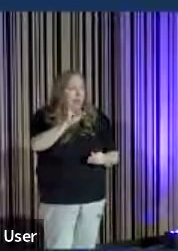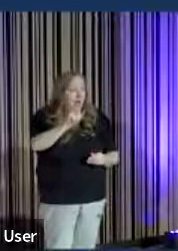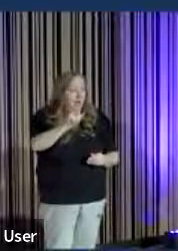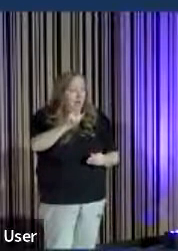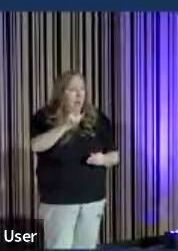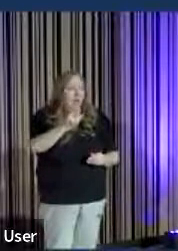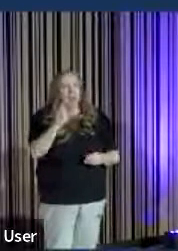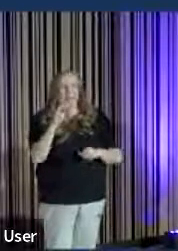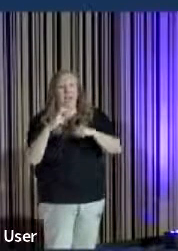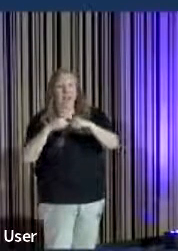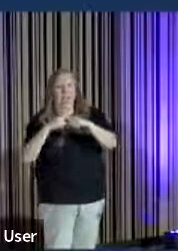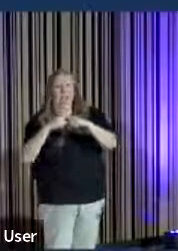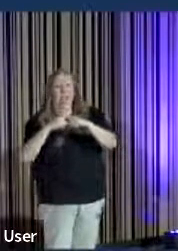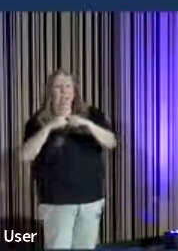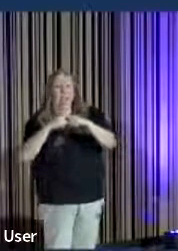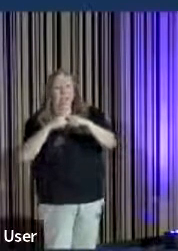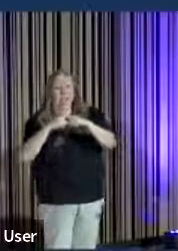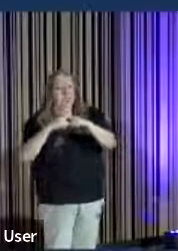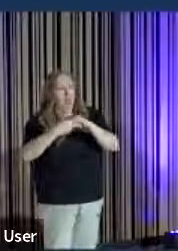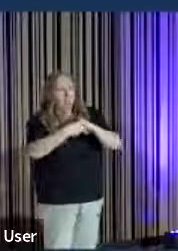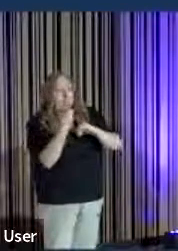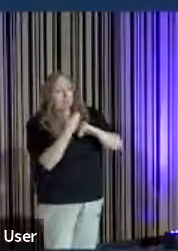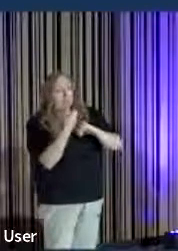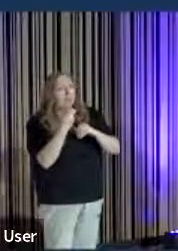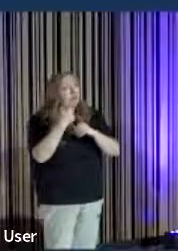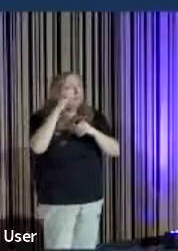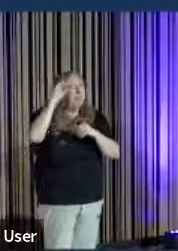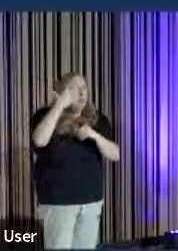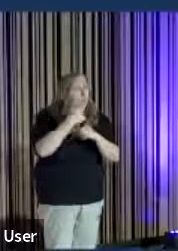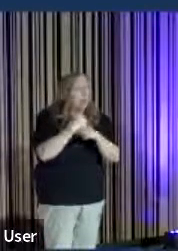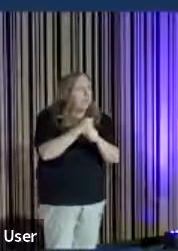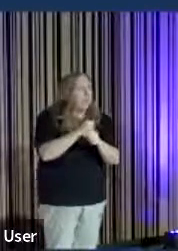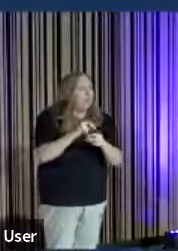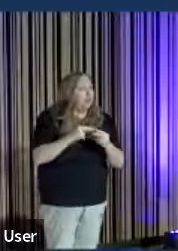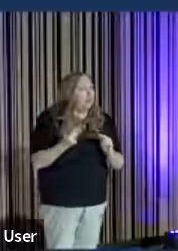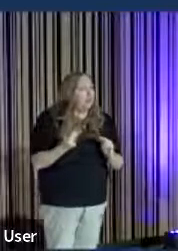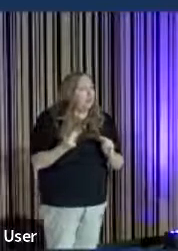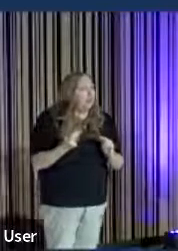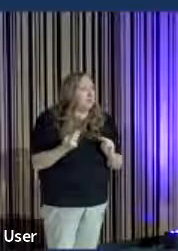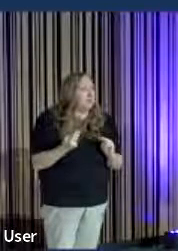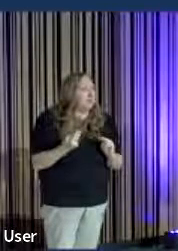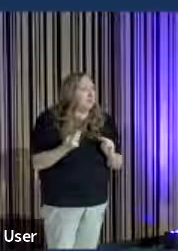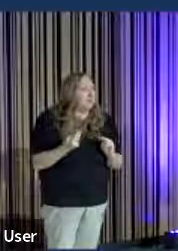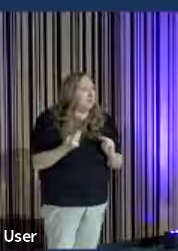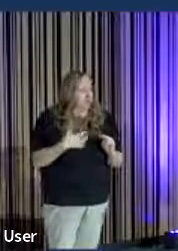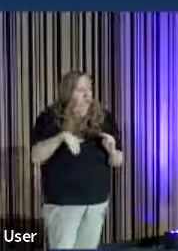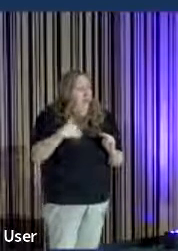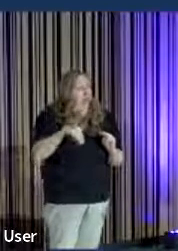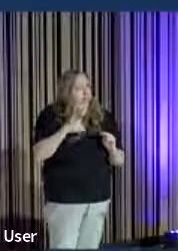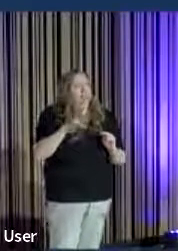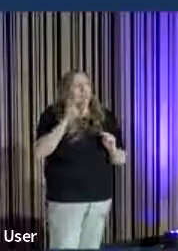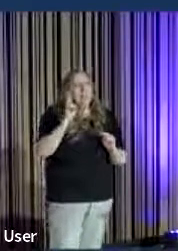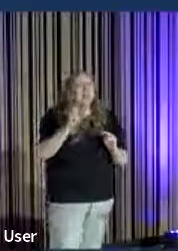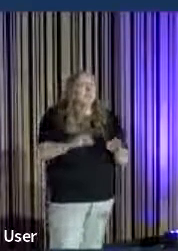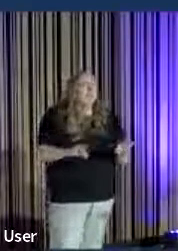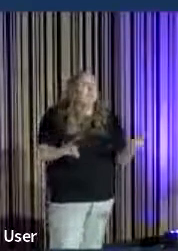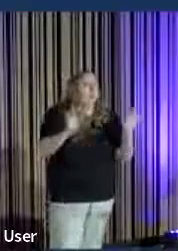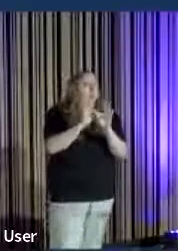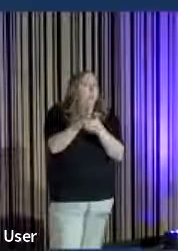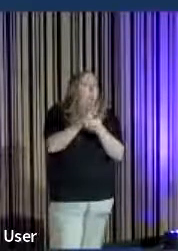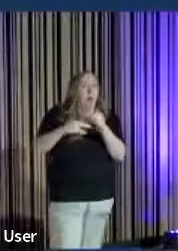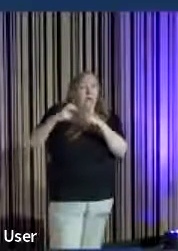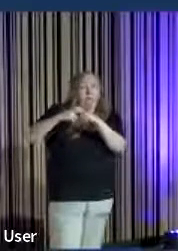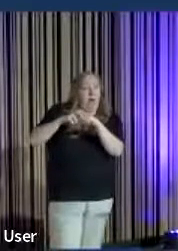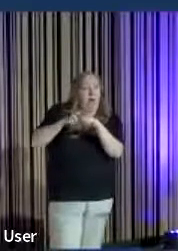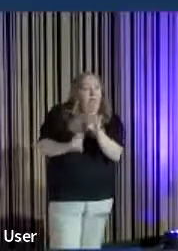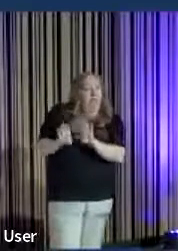viruses have photosynthesis genes. This has been such an important element of viral biology that Paul Fokowski